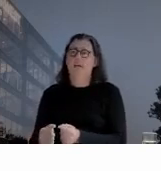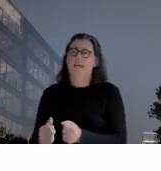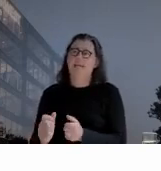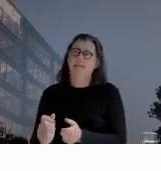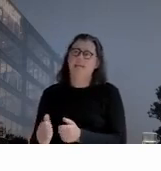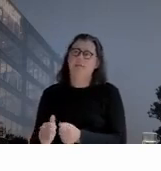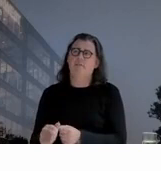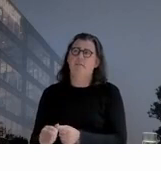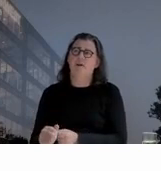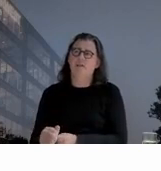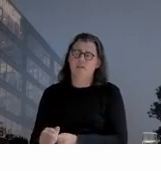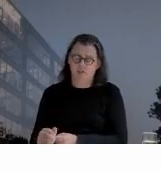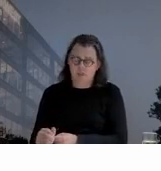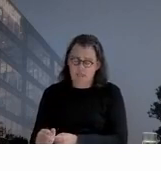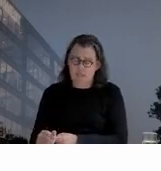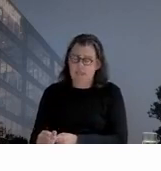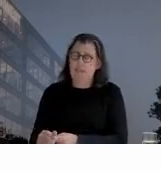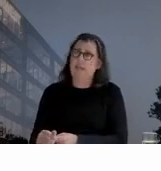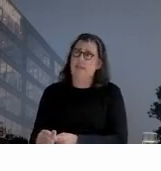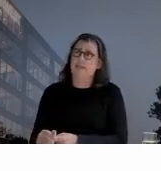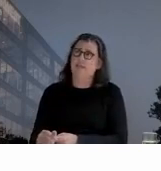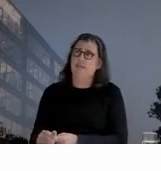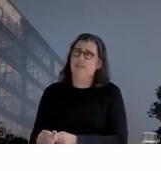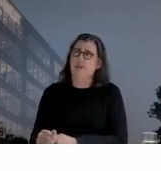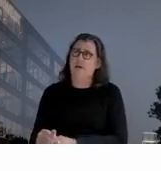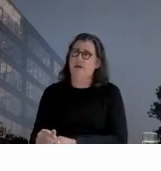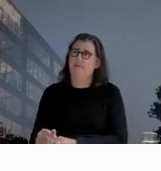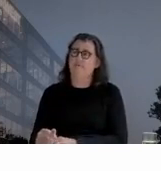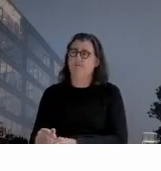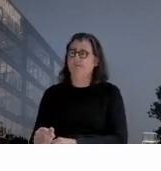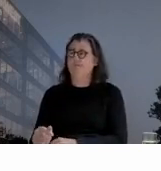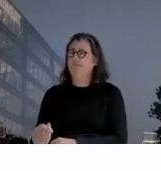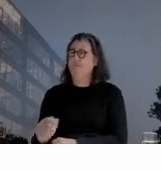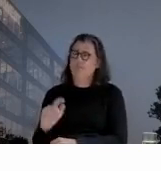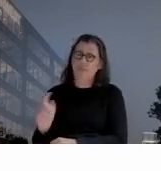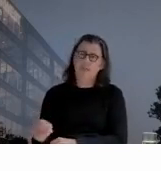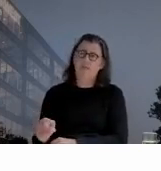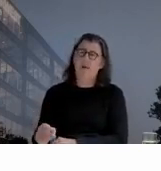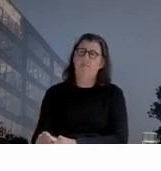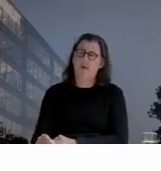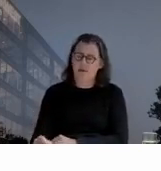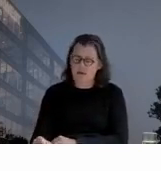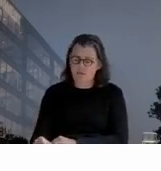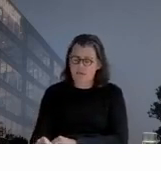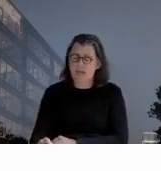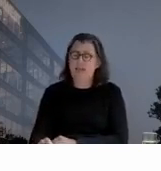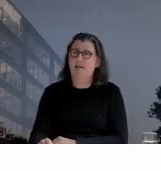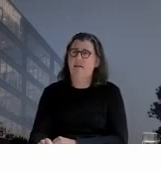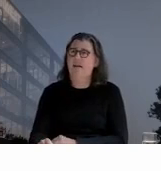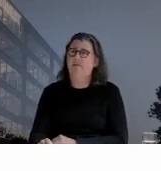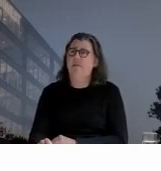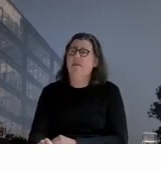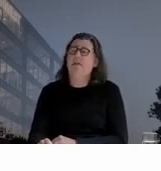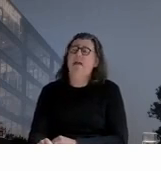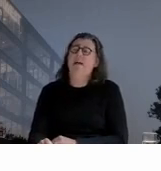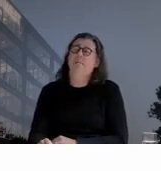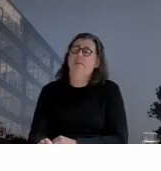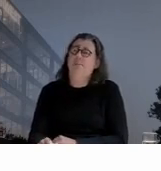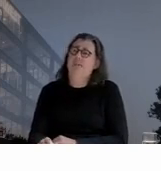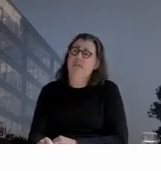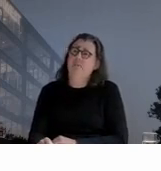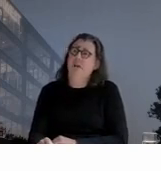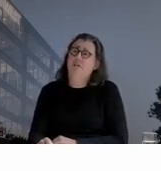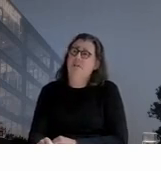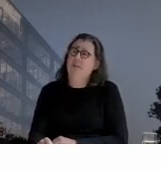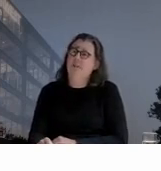then really getting into the fineries of EPDs and specific products. The bottom diagram's a Leidy diagram,